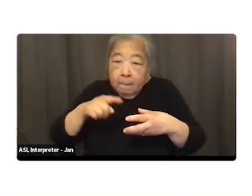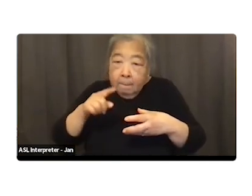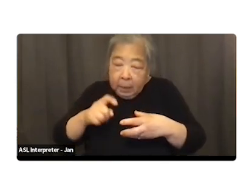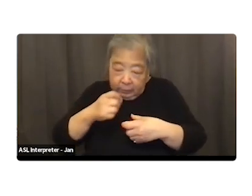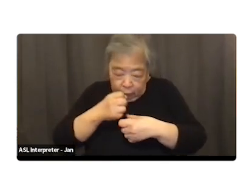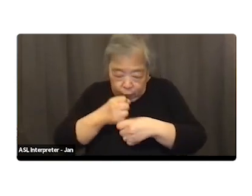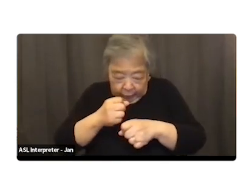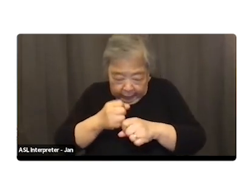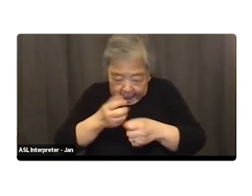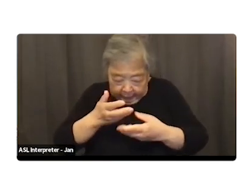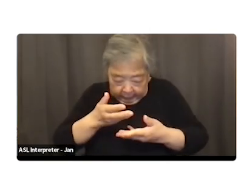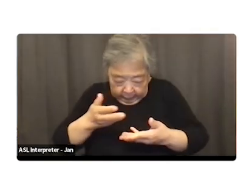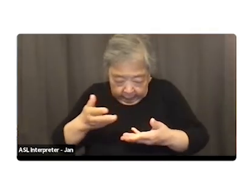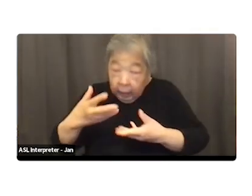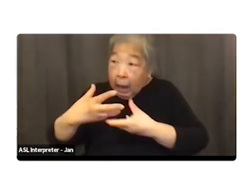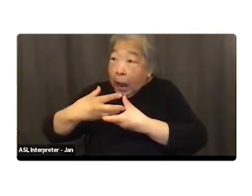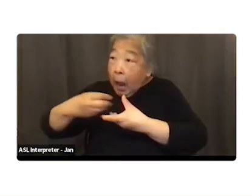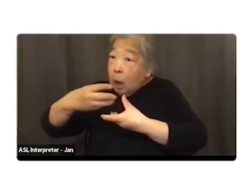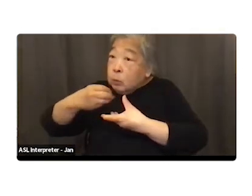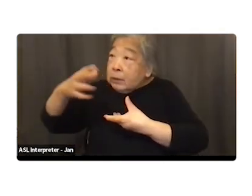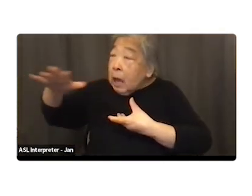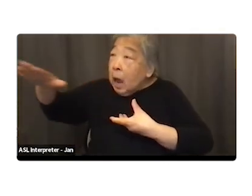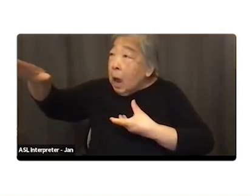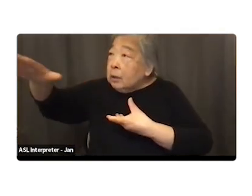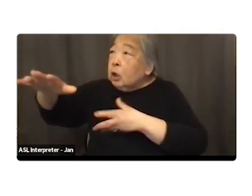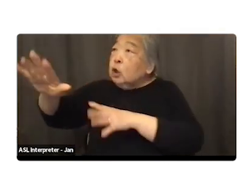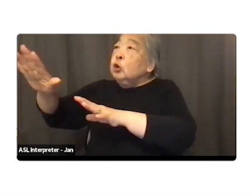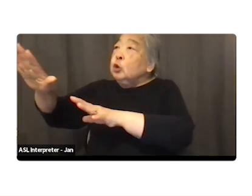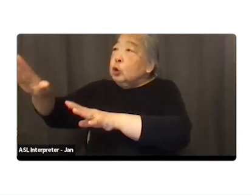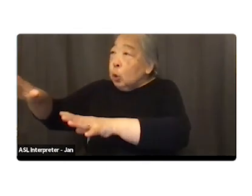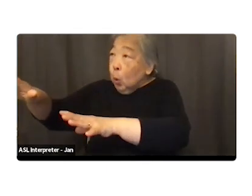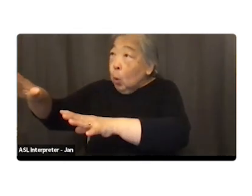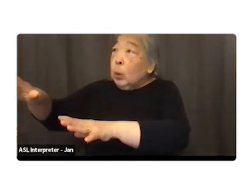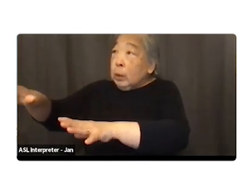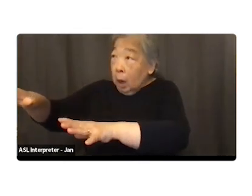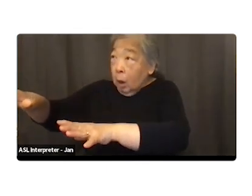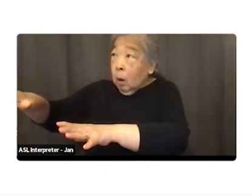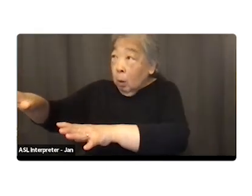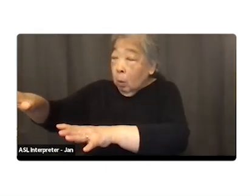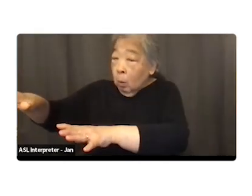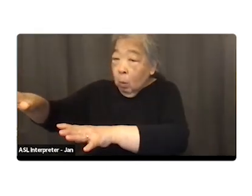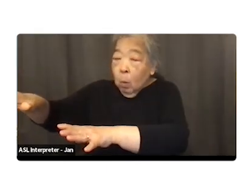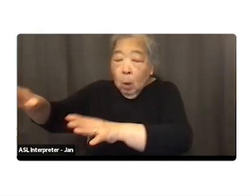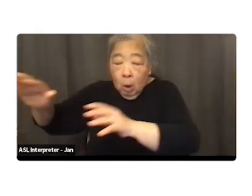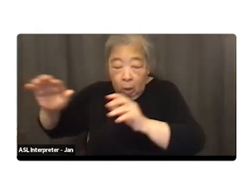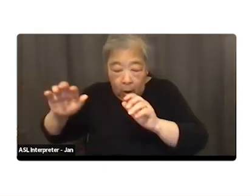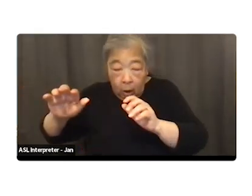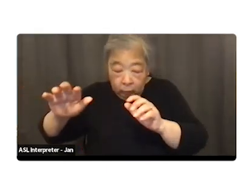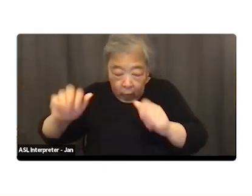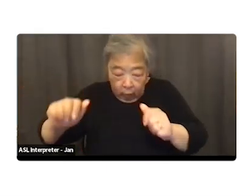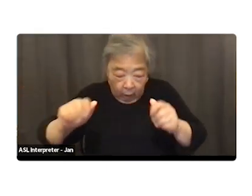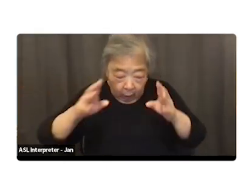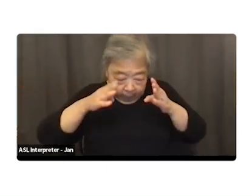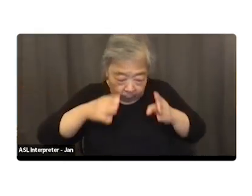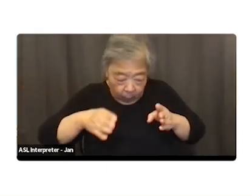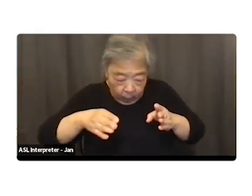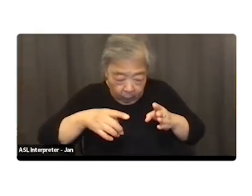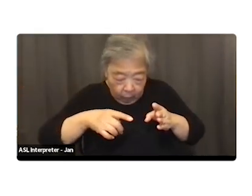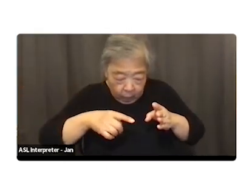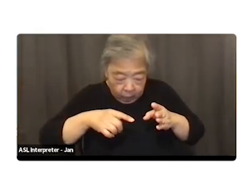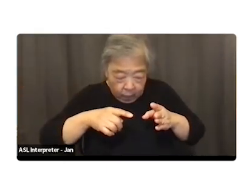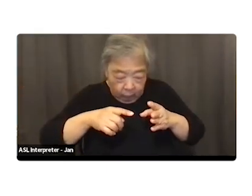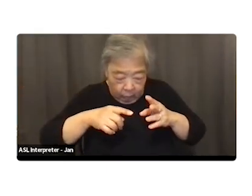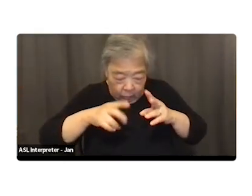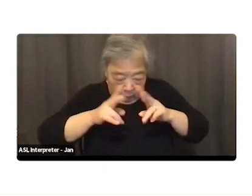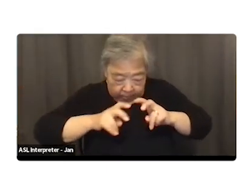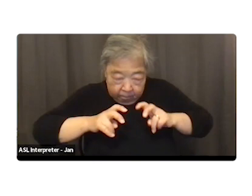that stuff outside of us down so we can really tap into and connect with what's inside. I